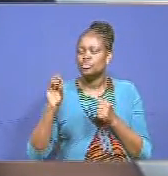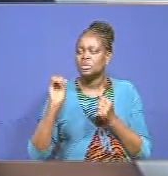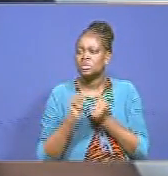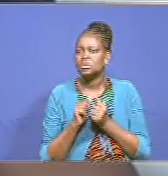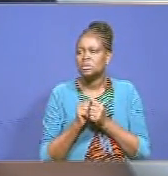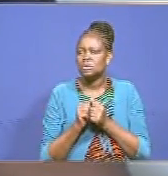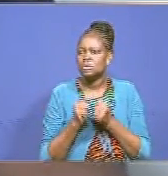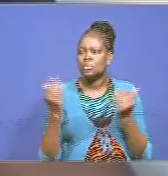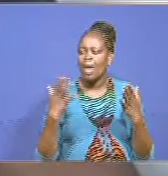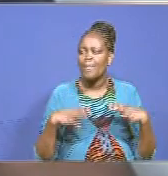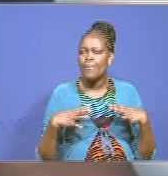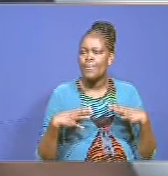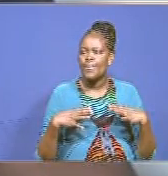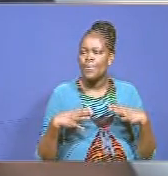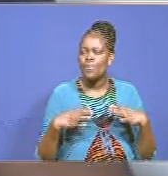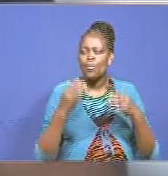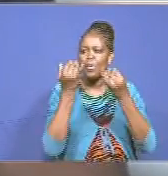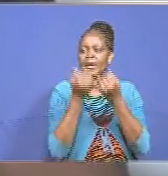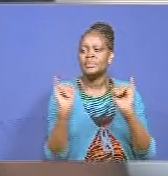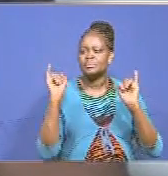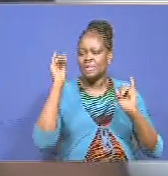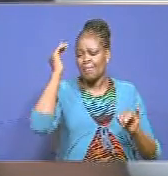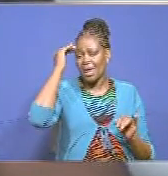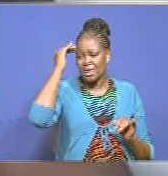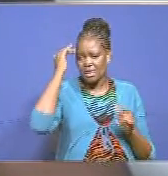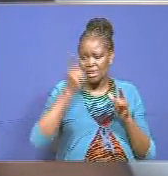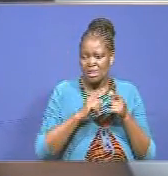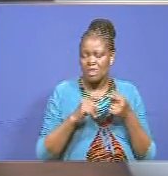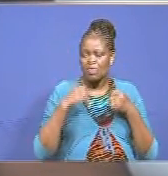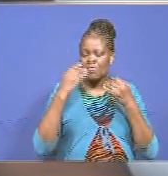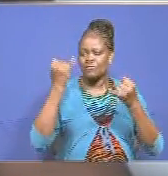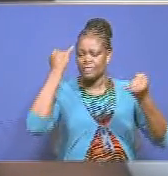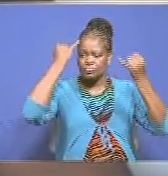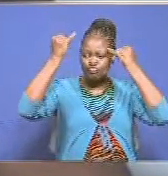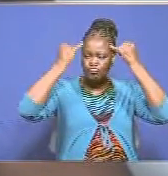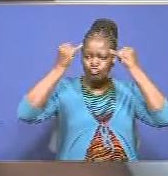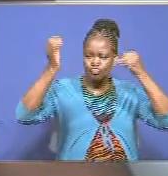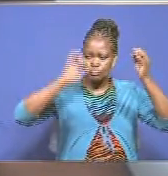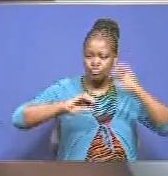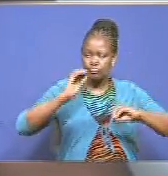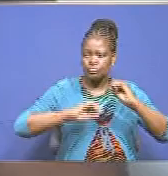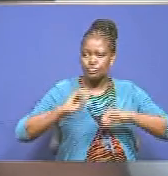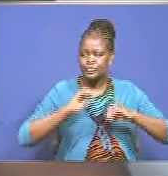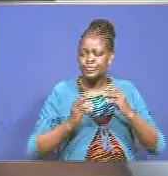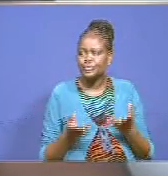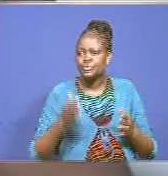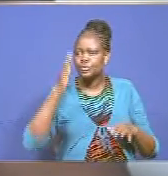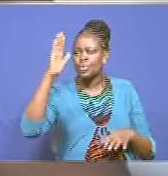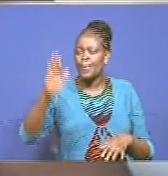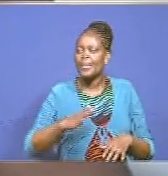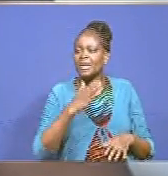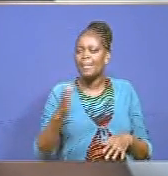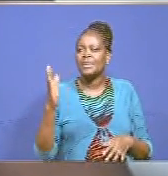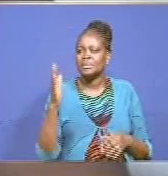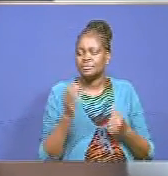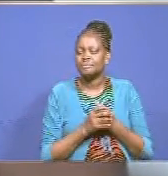2007-2010, uh-huh. Where people were independent-minded and they would give their suggestion and contribute to parliament as per the wish